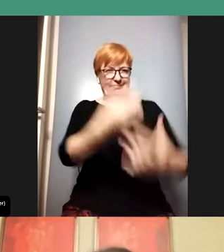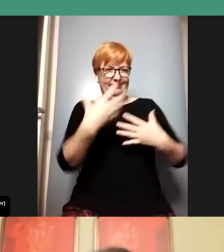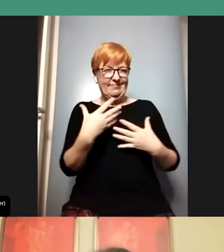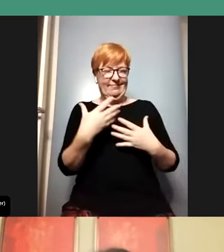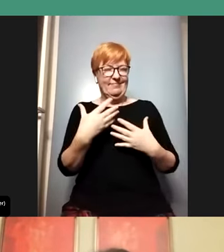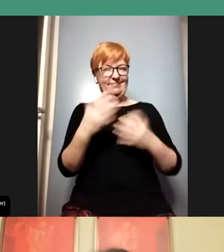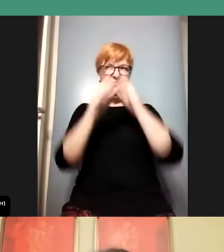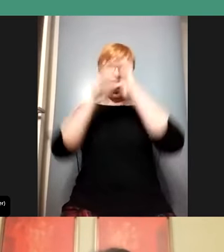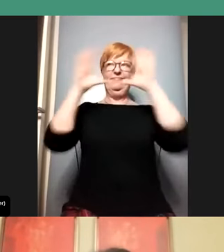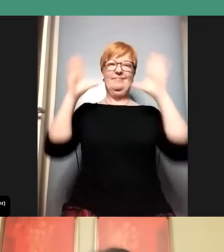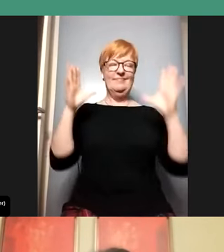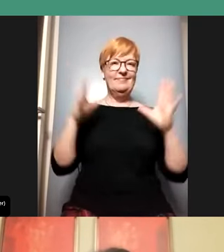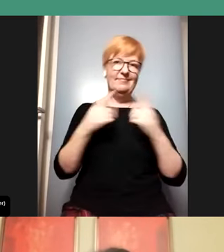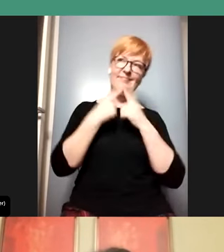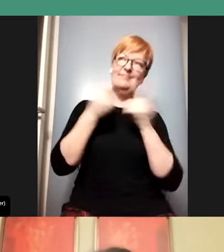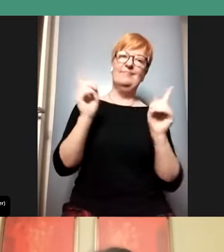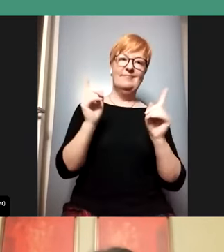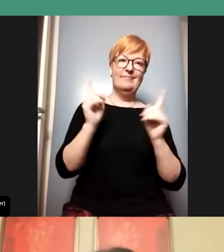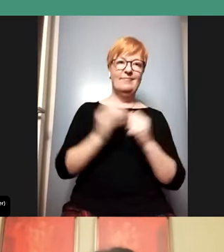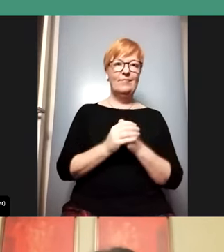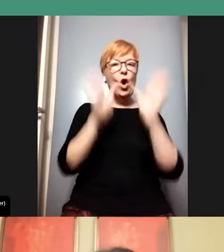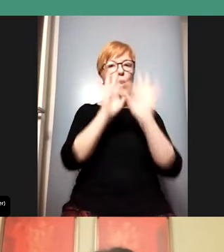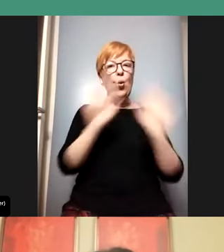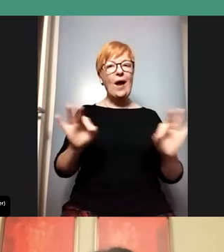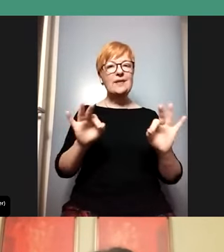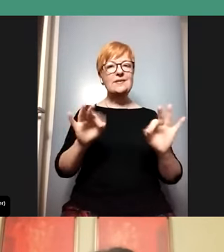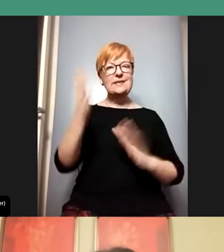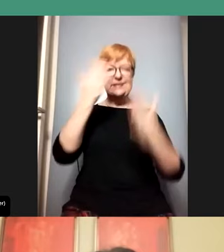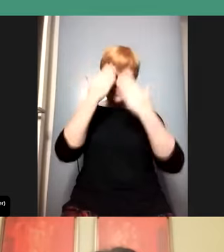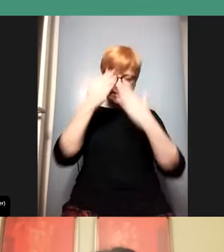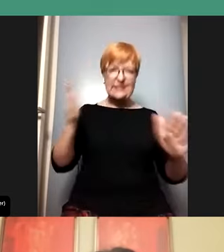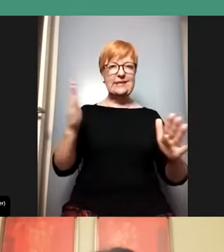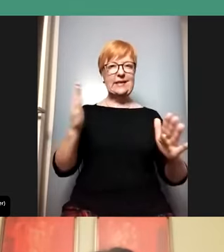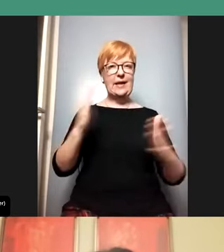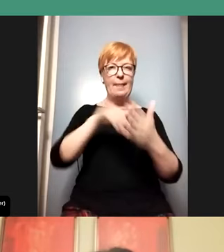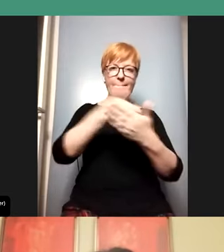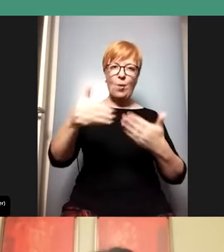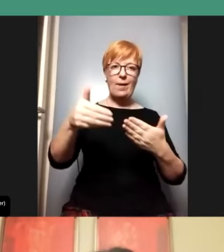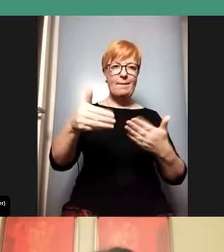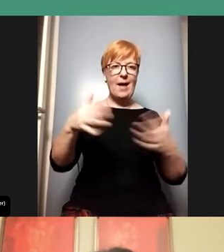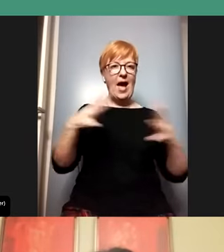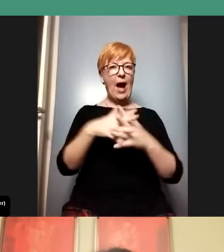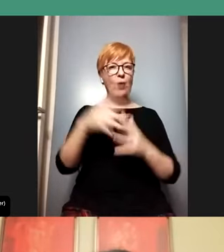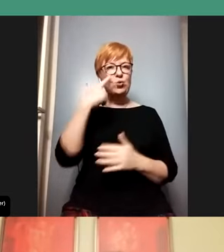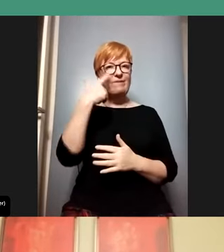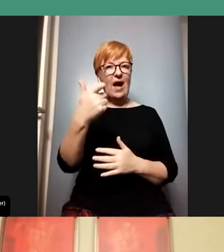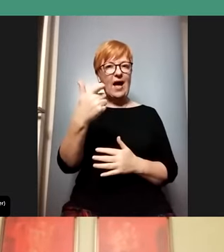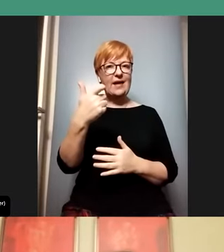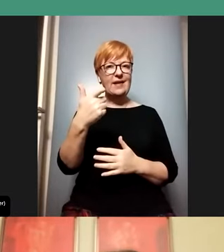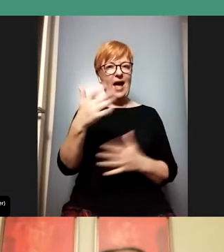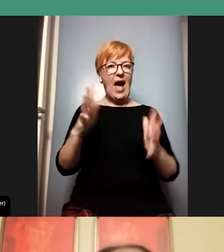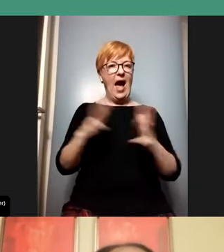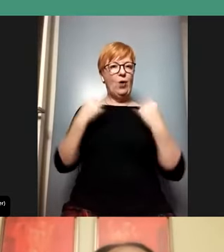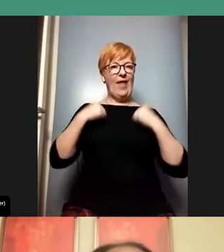the quiet dignity in that poem, and like how that tools, how do you find dignity? Like in the way I tie